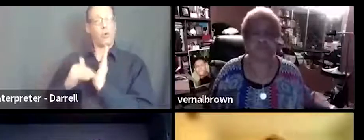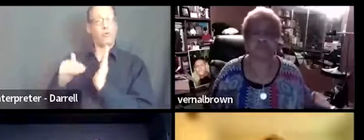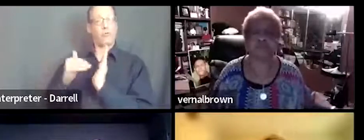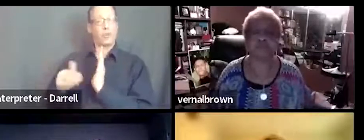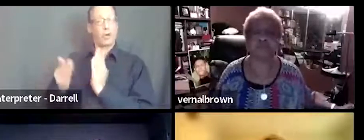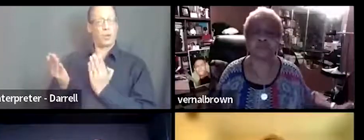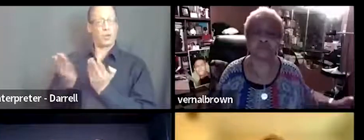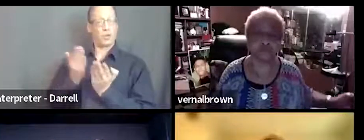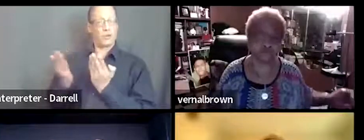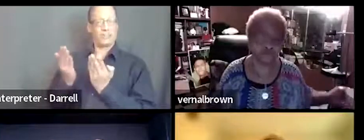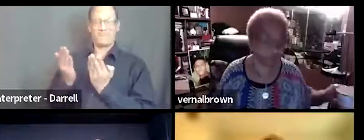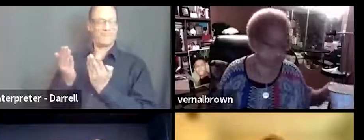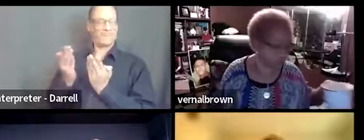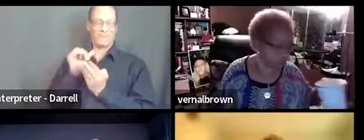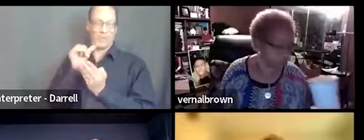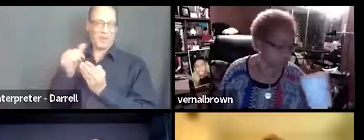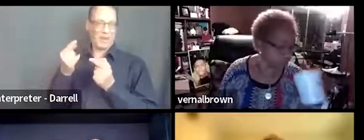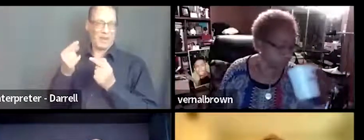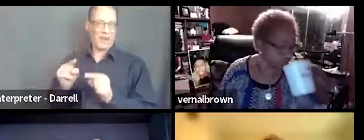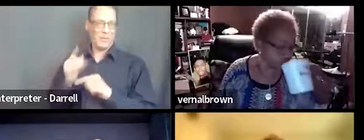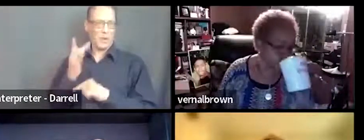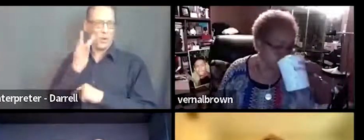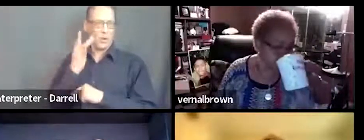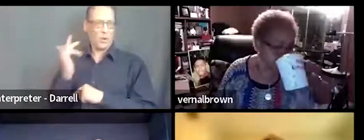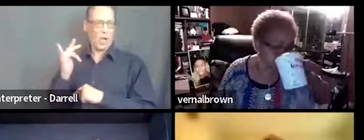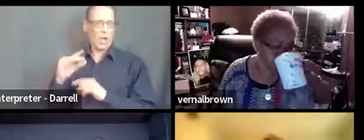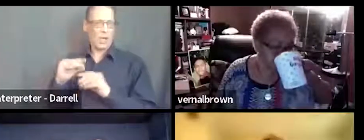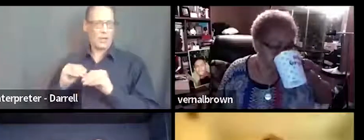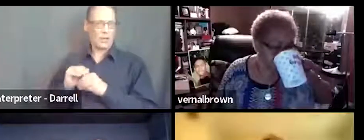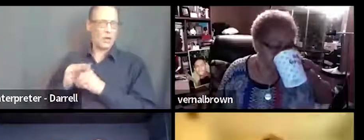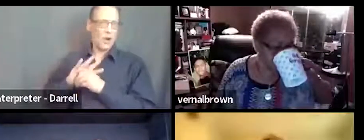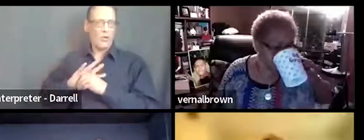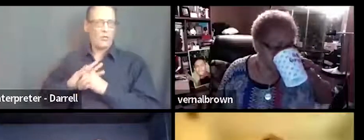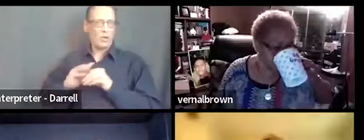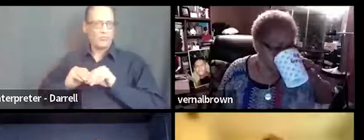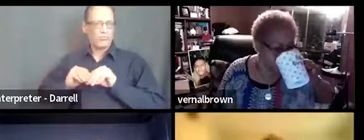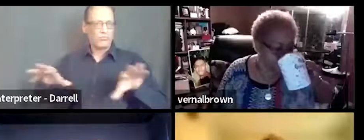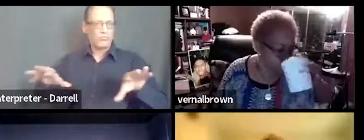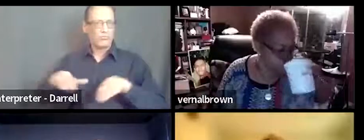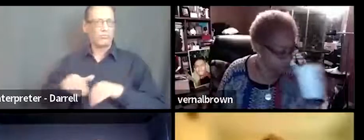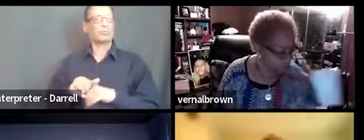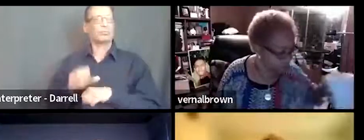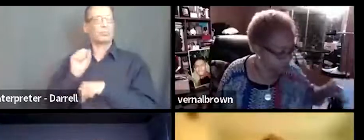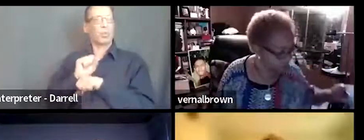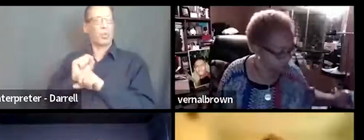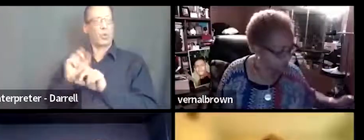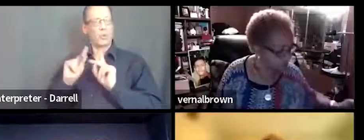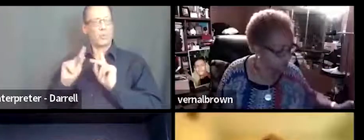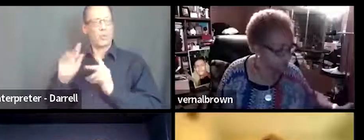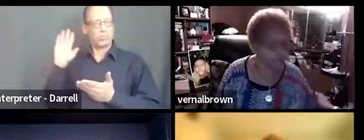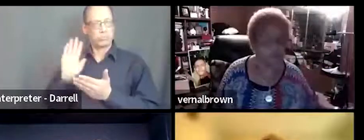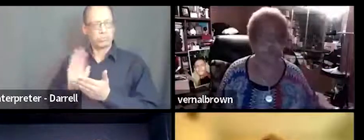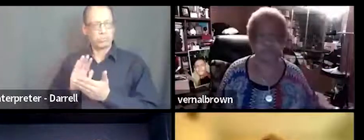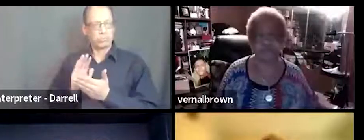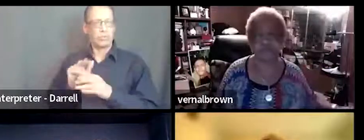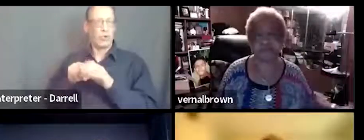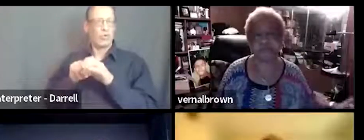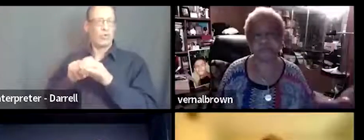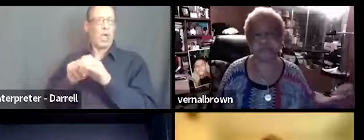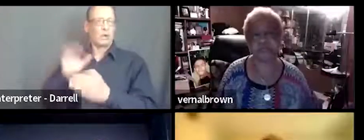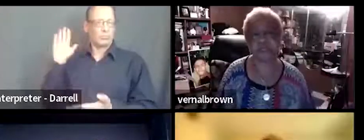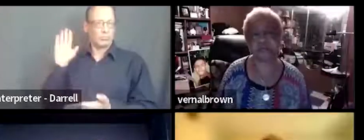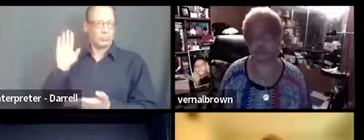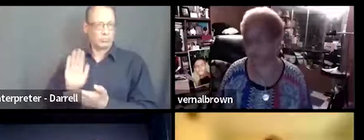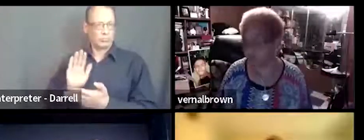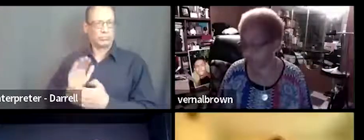fruition due to the pandemic's ongoing effects to the workforce and decreased ridership overall. Bi-State Development